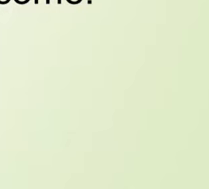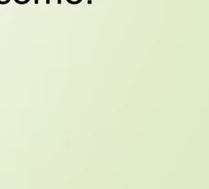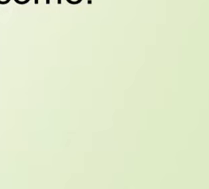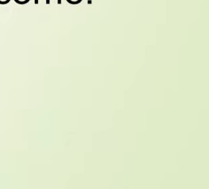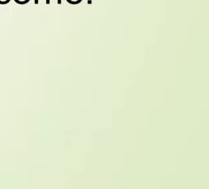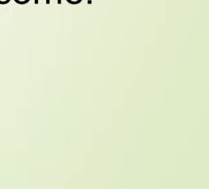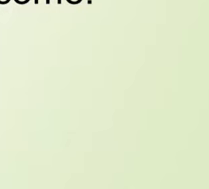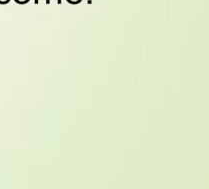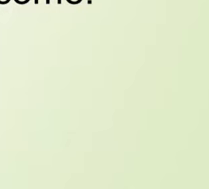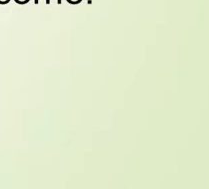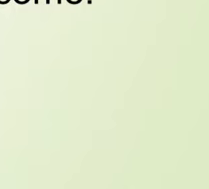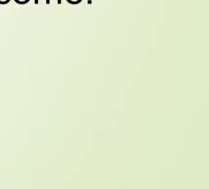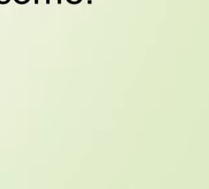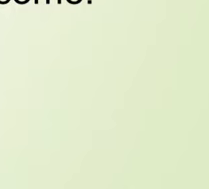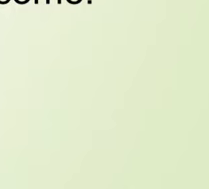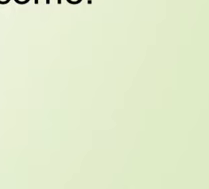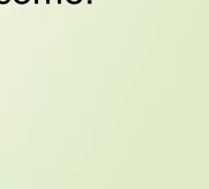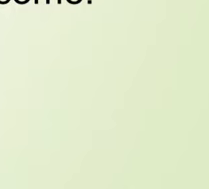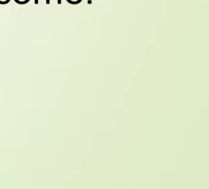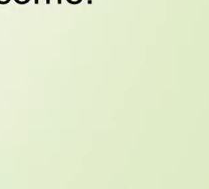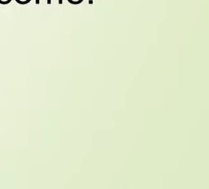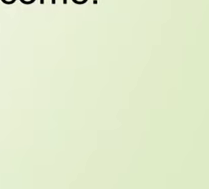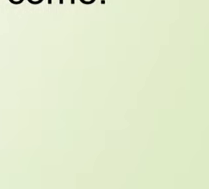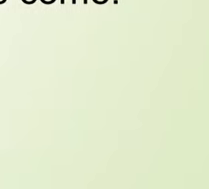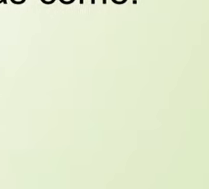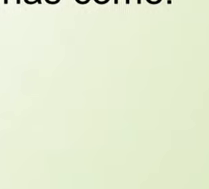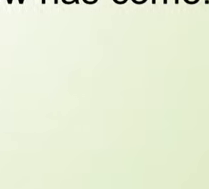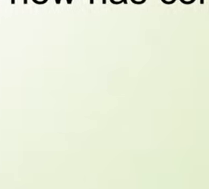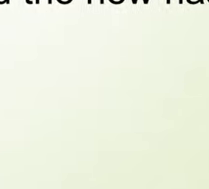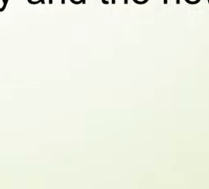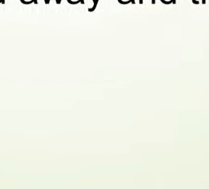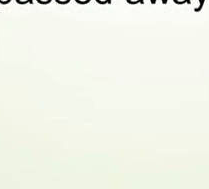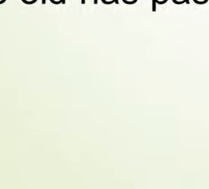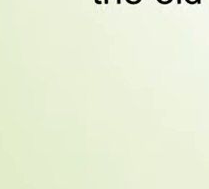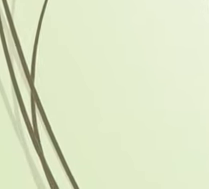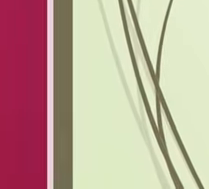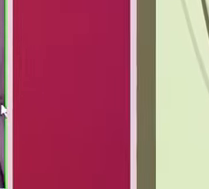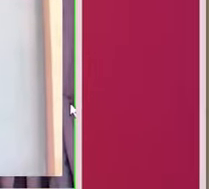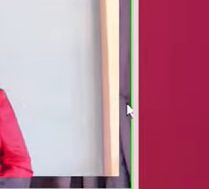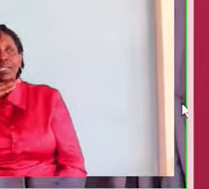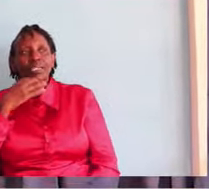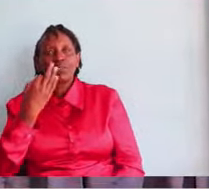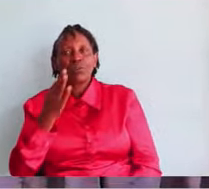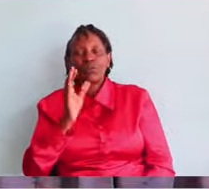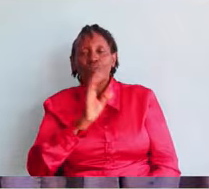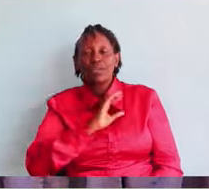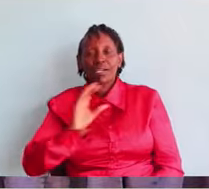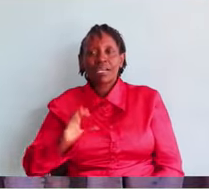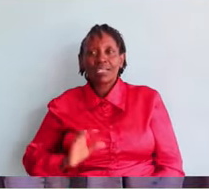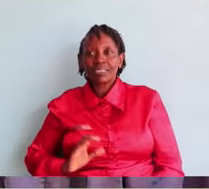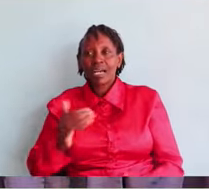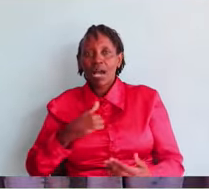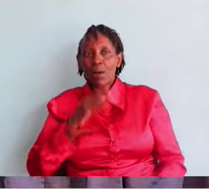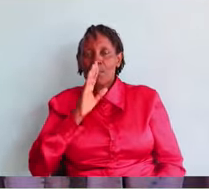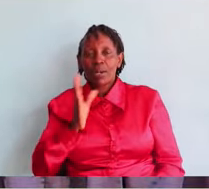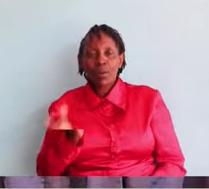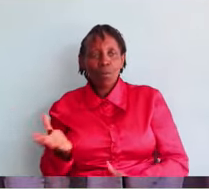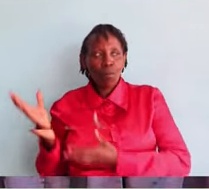we can see then that through the blood of Christ, we have been brought back to